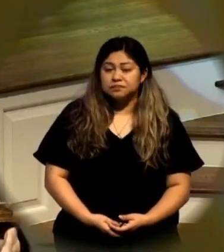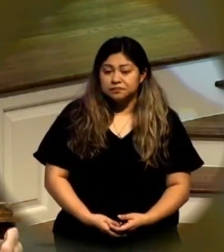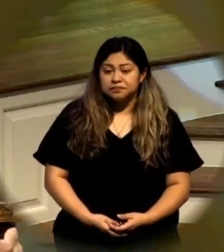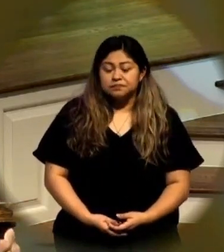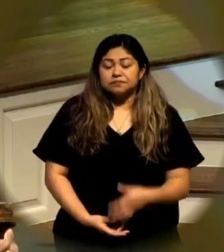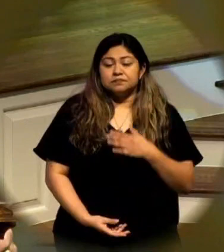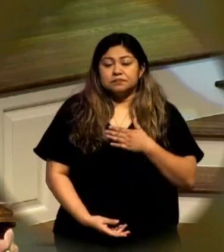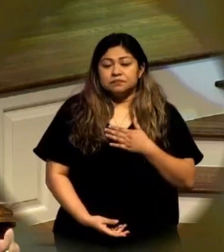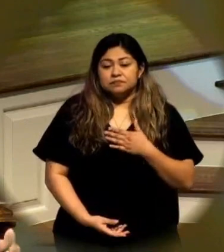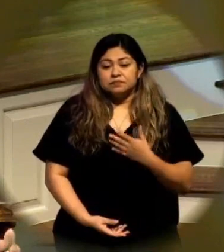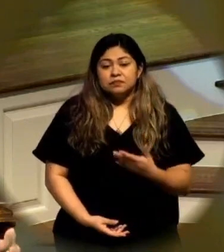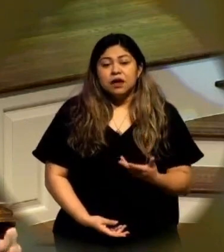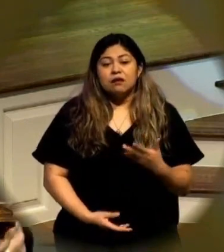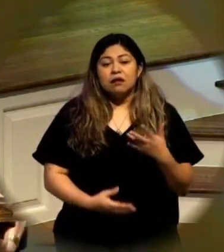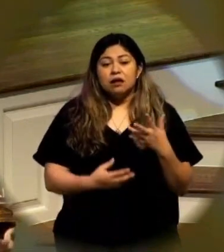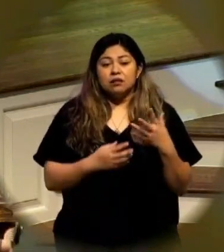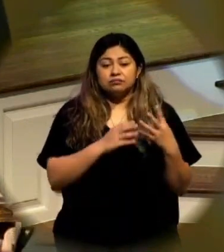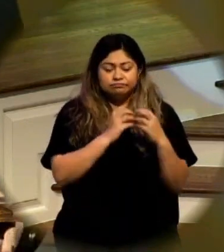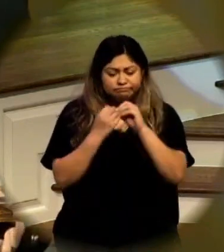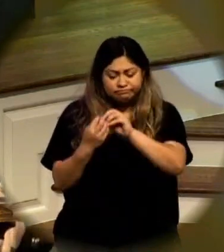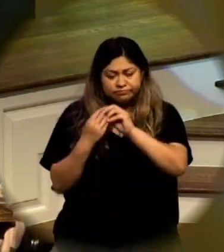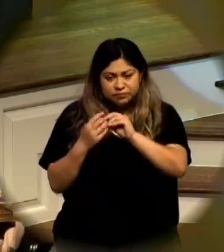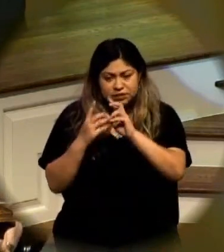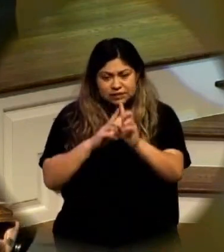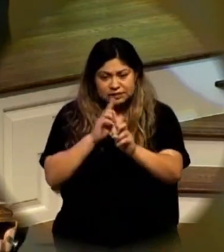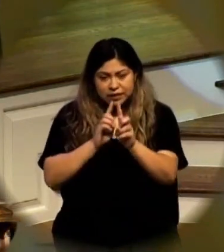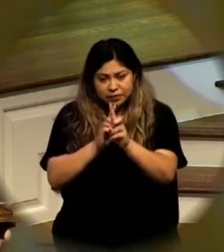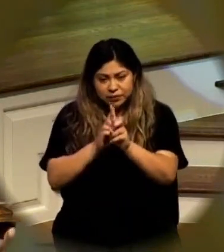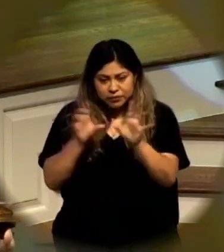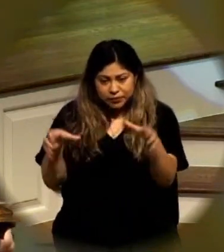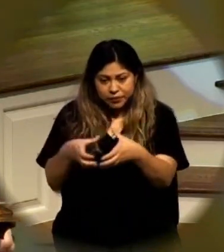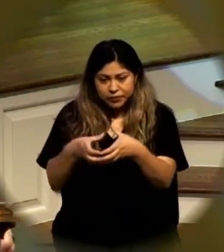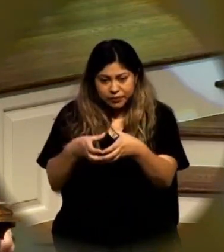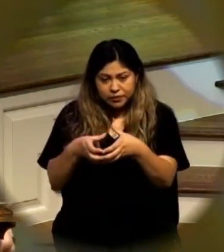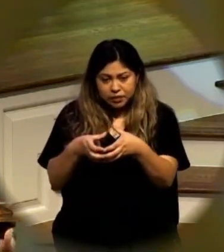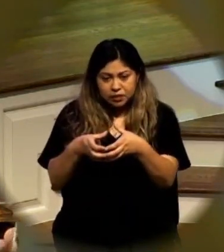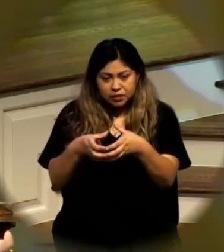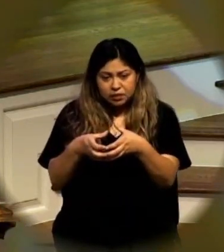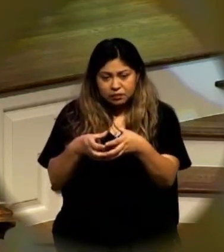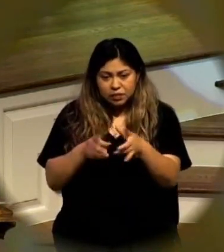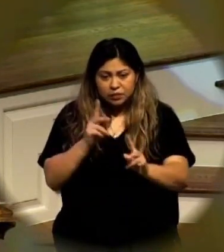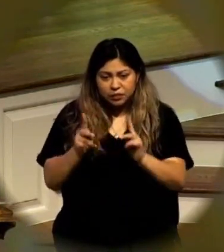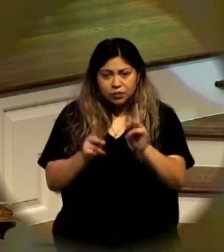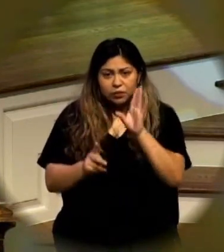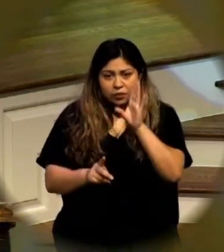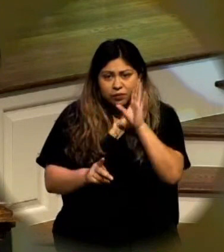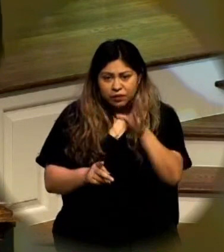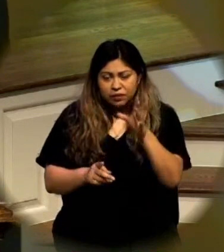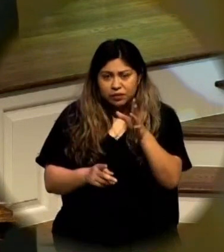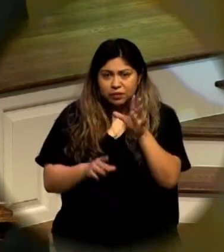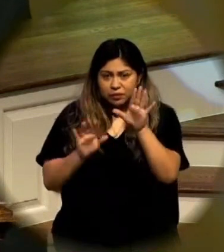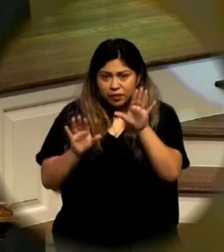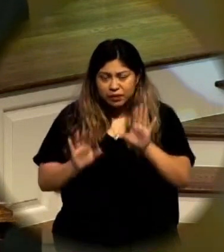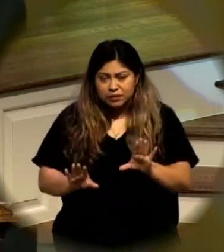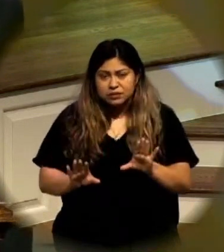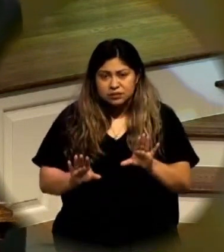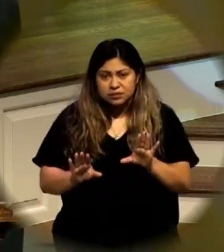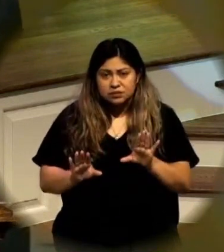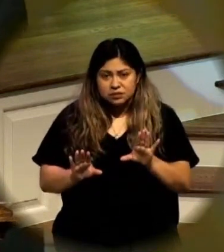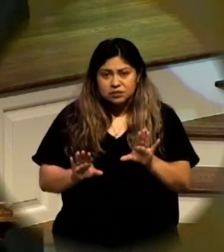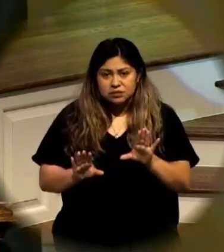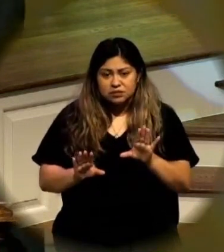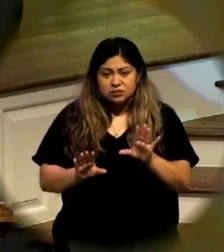It says, an argument started among the disciples as to which of them would be the greatest. And Jesus, knowing their thoughts, took a little